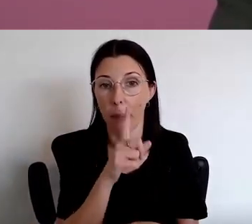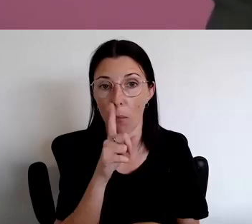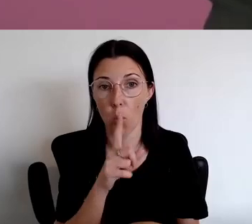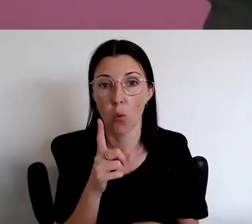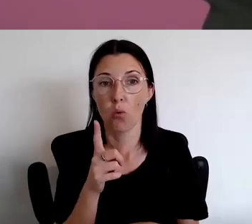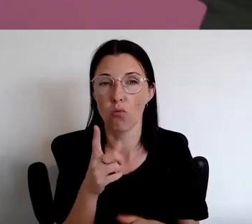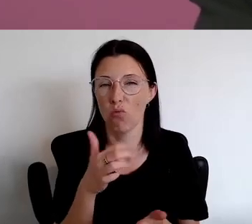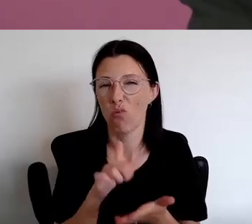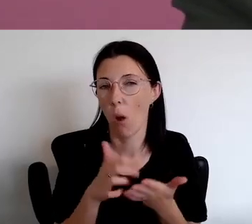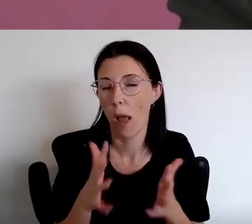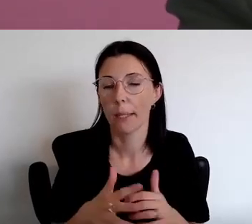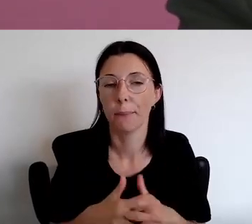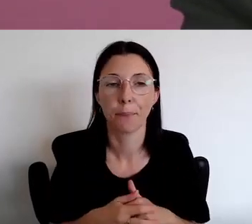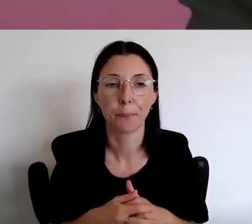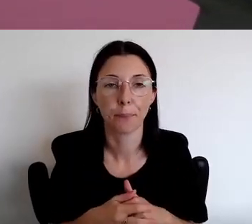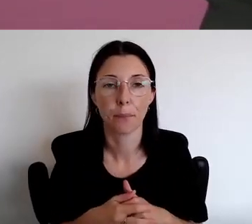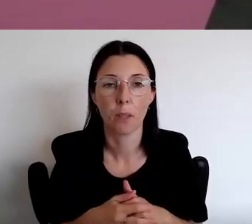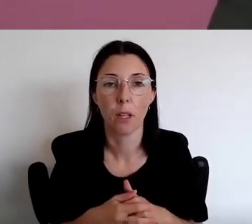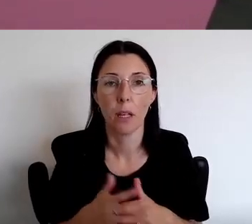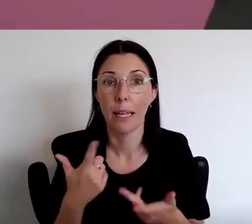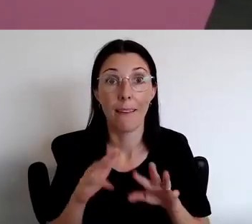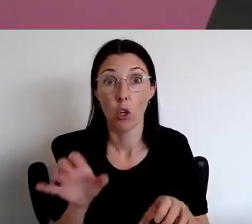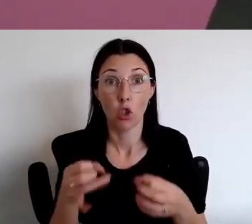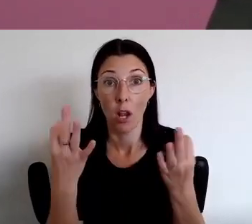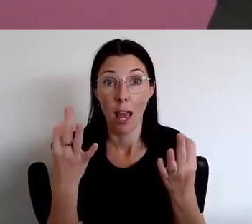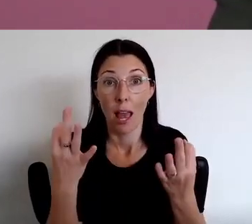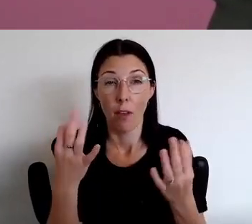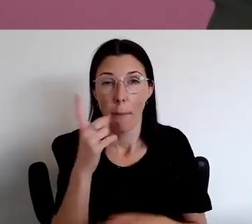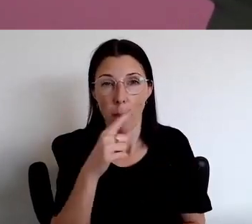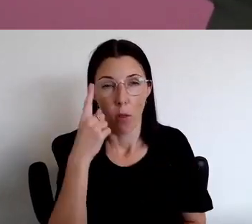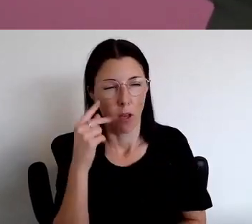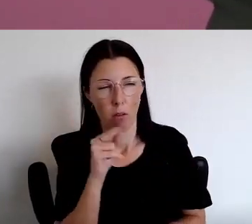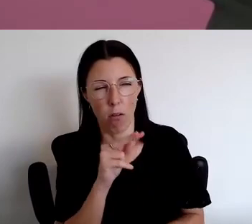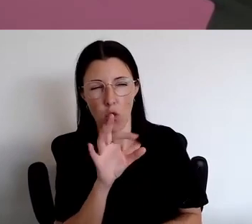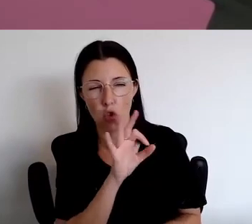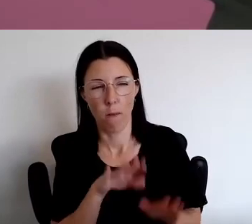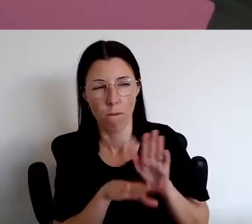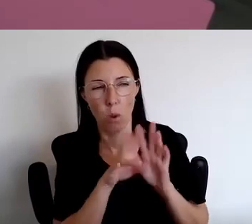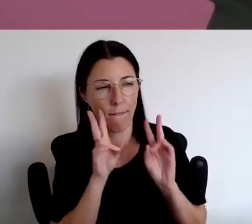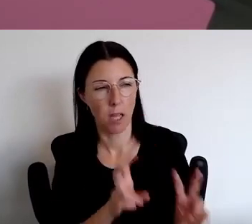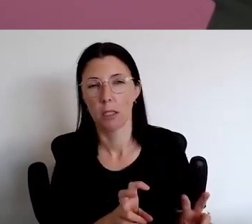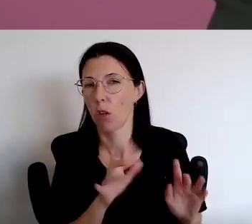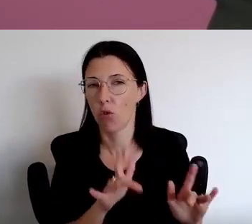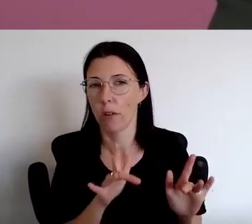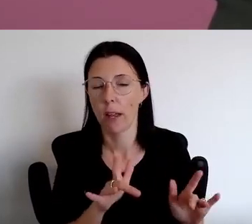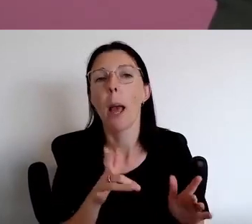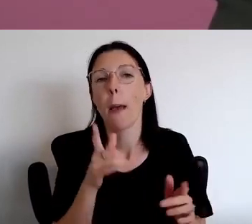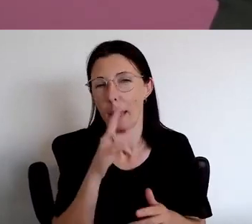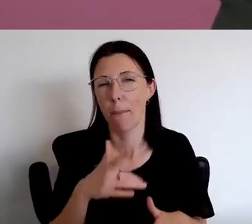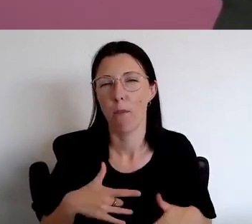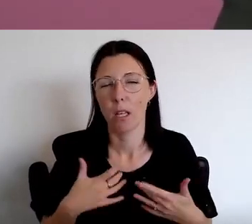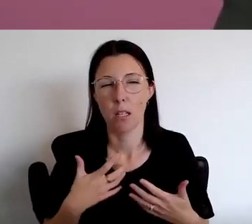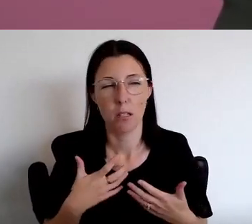in the absence of that, there's always a suspicion that the matter hasn't been properly looked into, and that creates angst within the